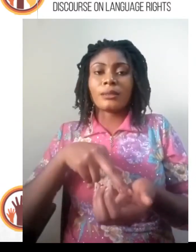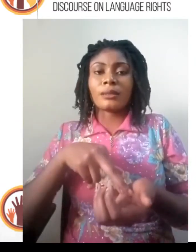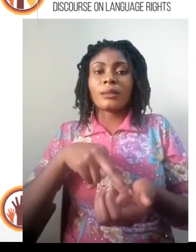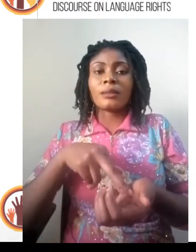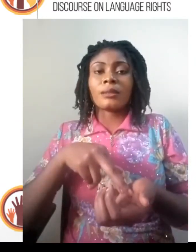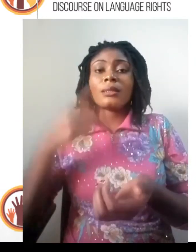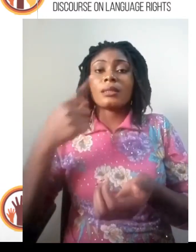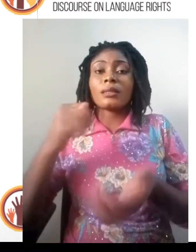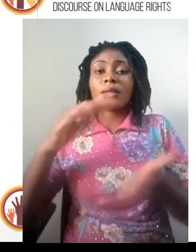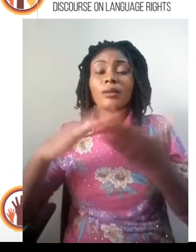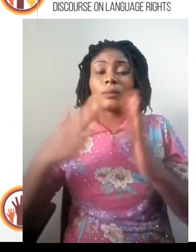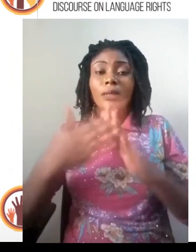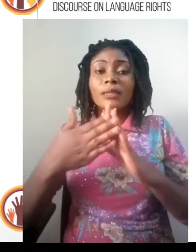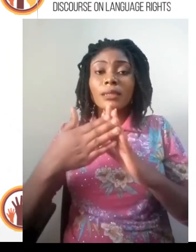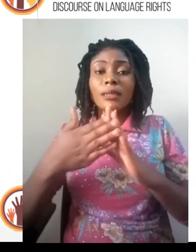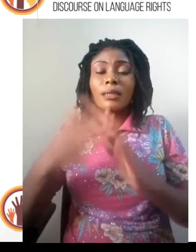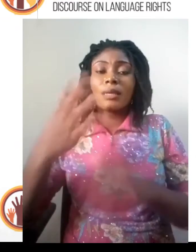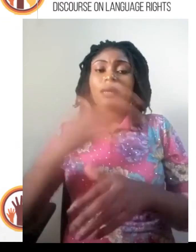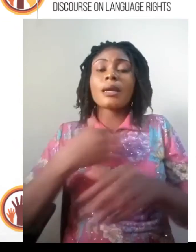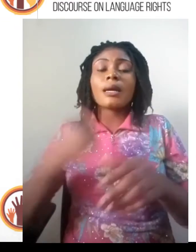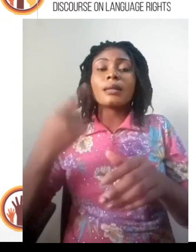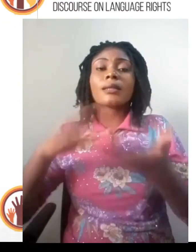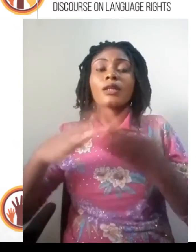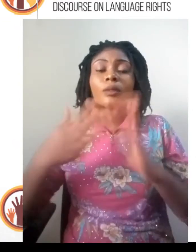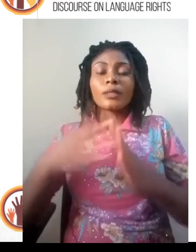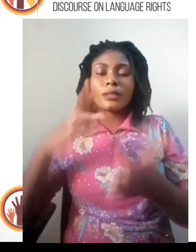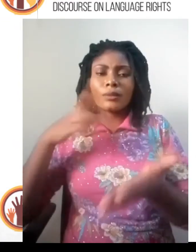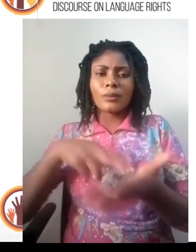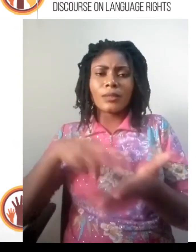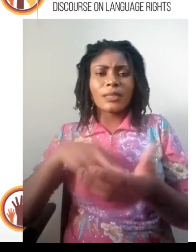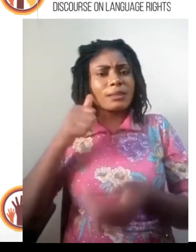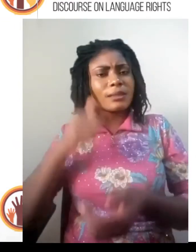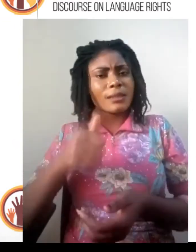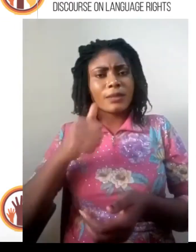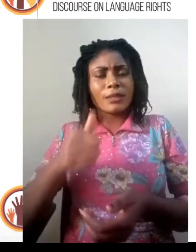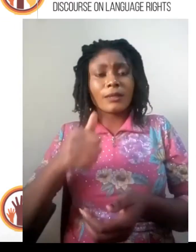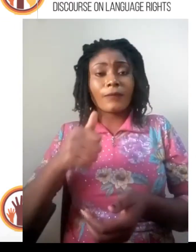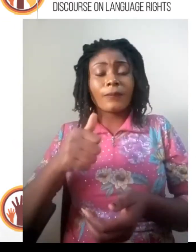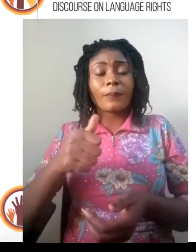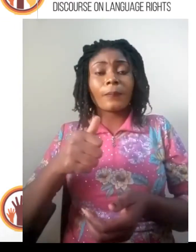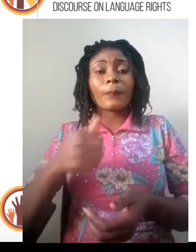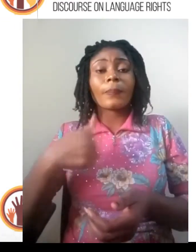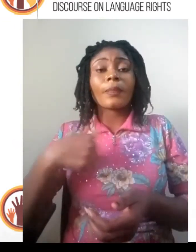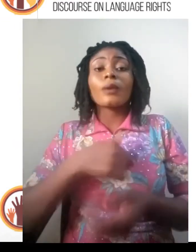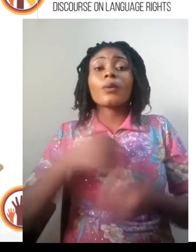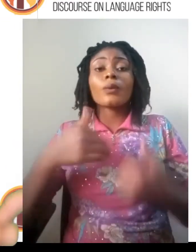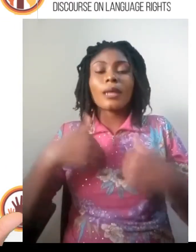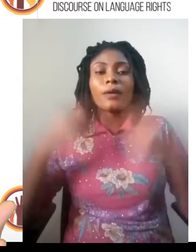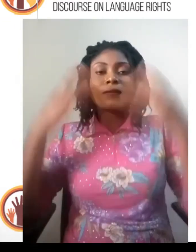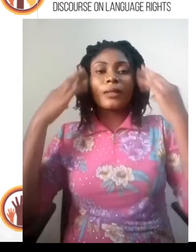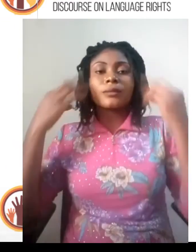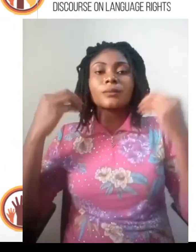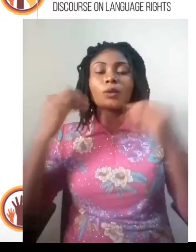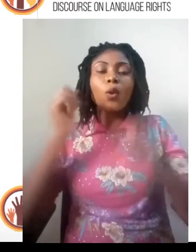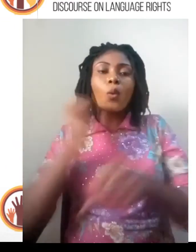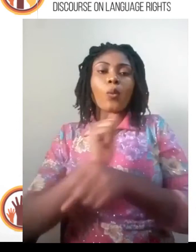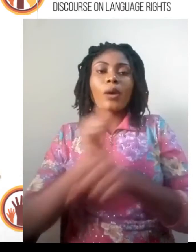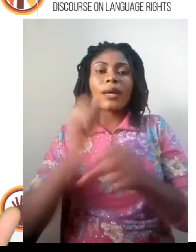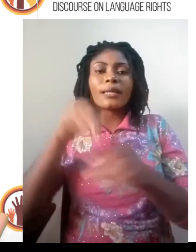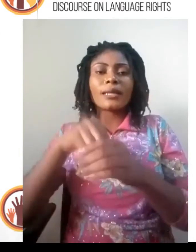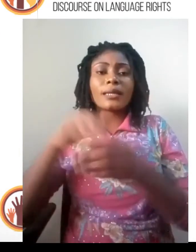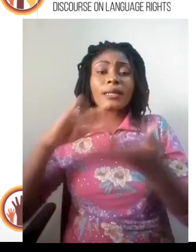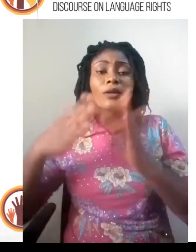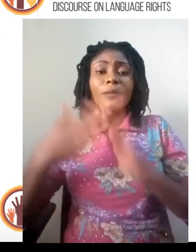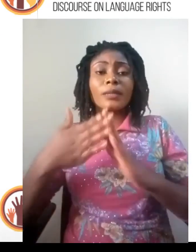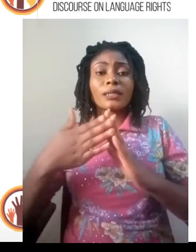community representing themselves. We have an experience of working in a community, and by the time the community found